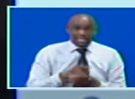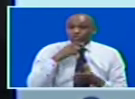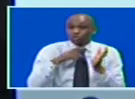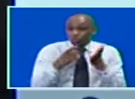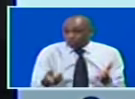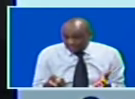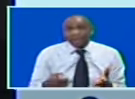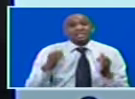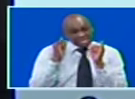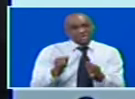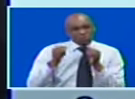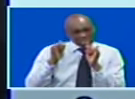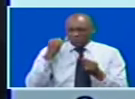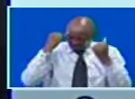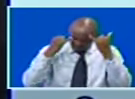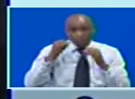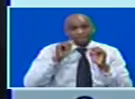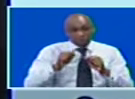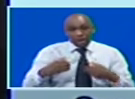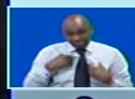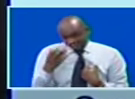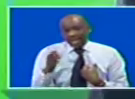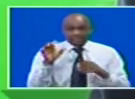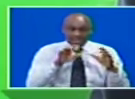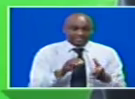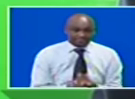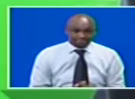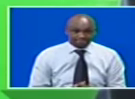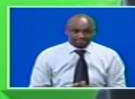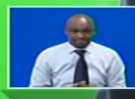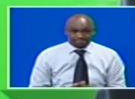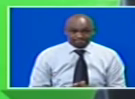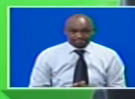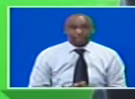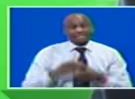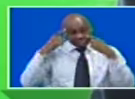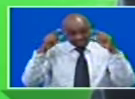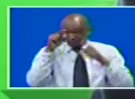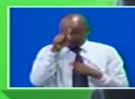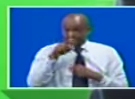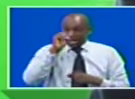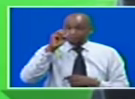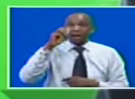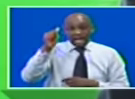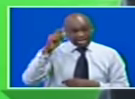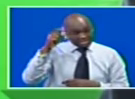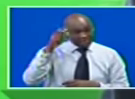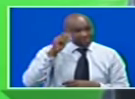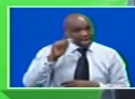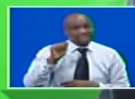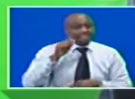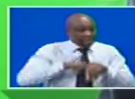the need for new and innovative products in the market. Now, the successful uptake of M Akiba in the